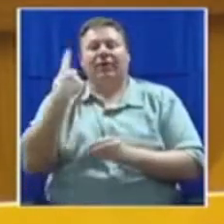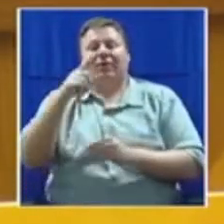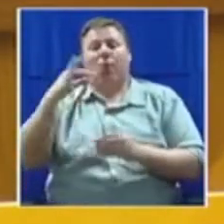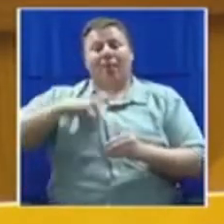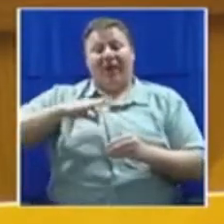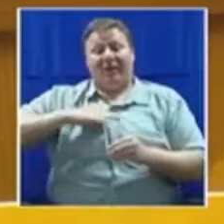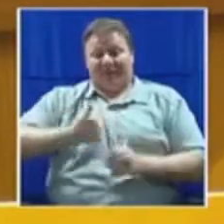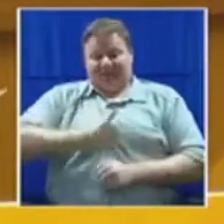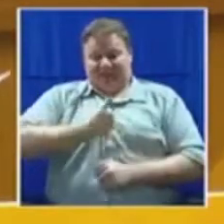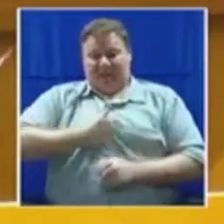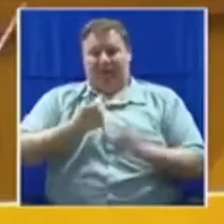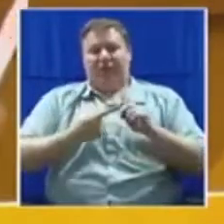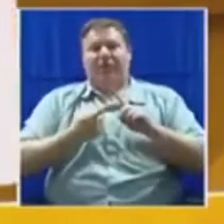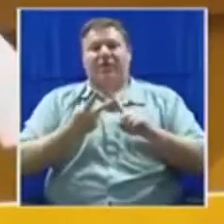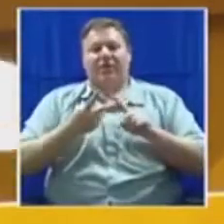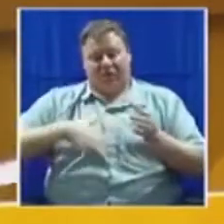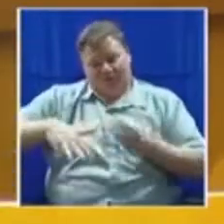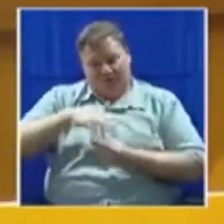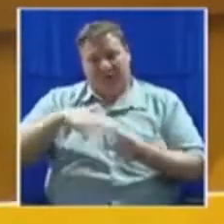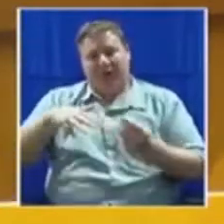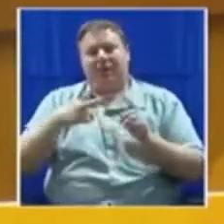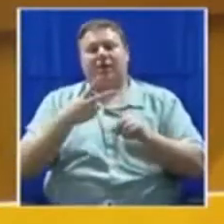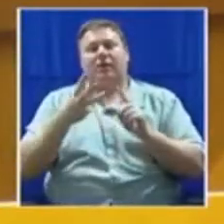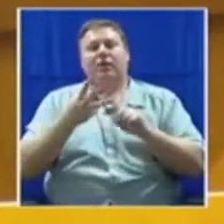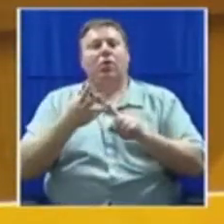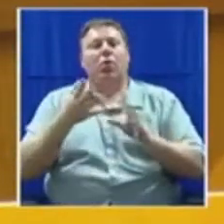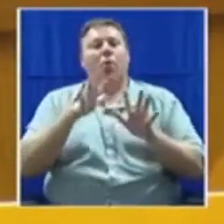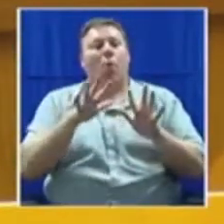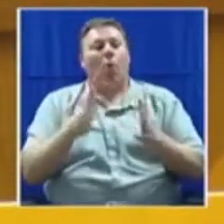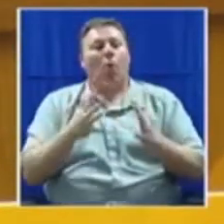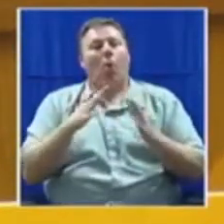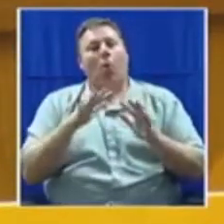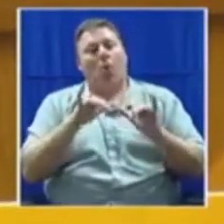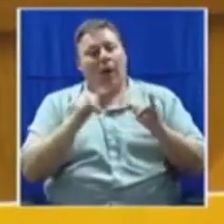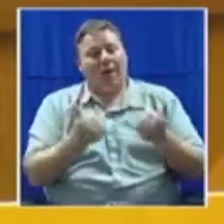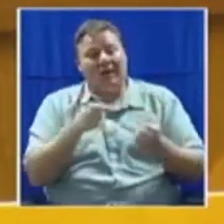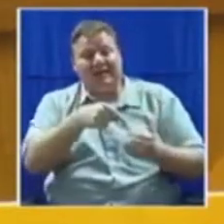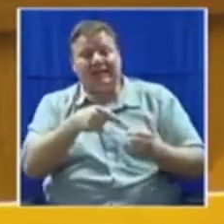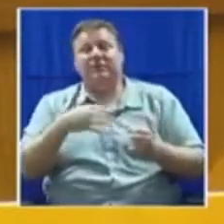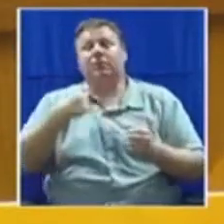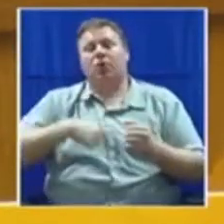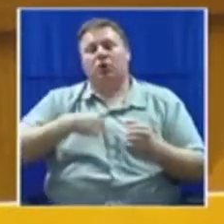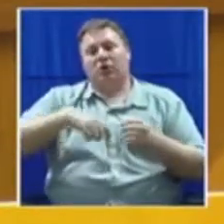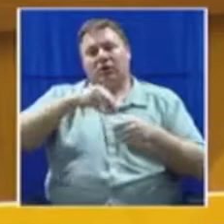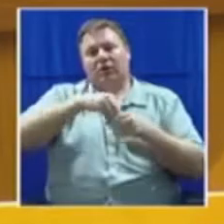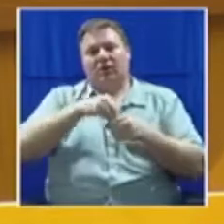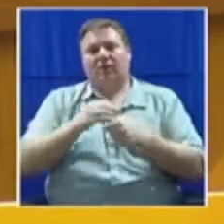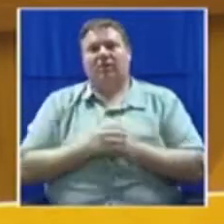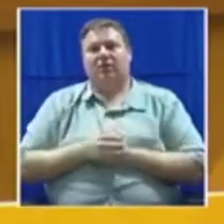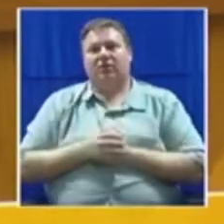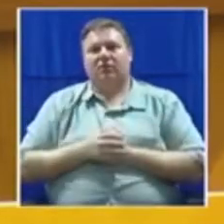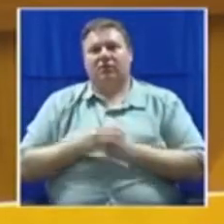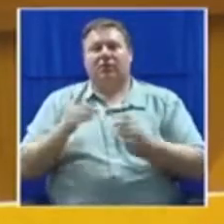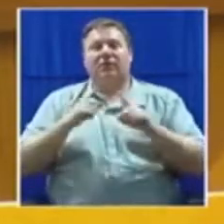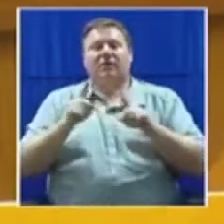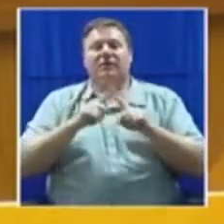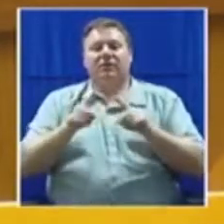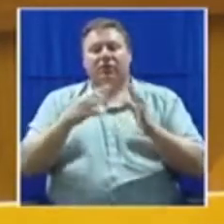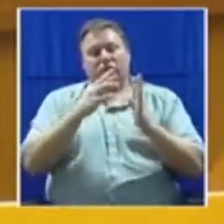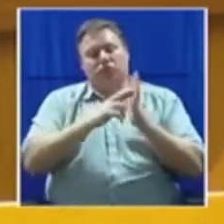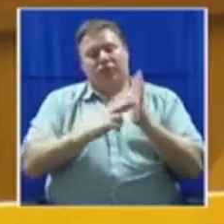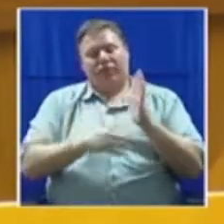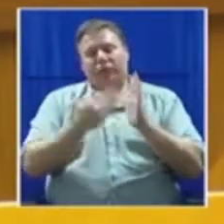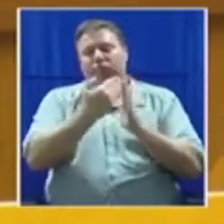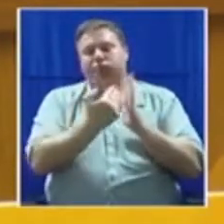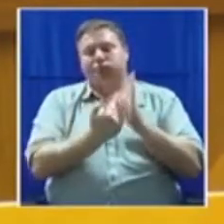or entities in which they held a personal interest. It should be obvious from these terms of reference that